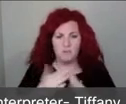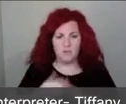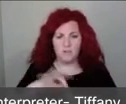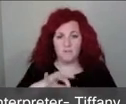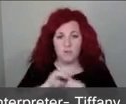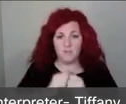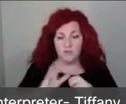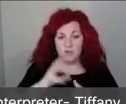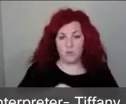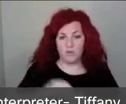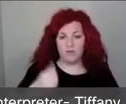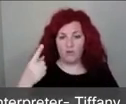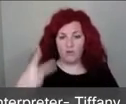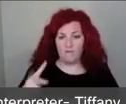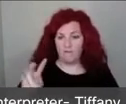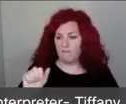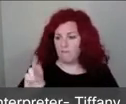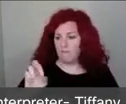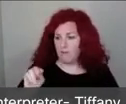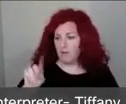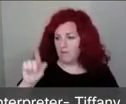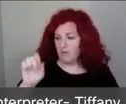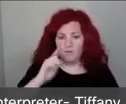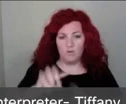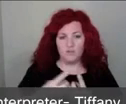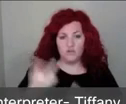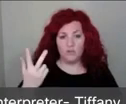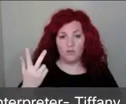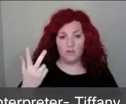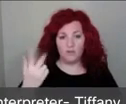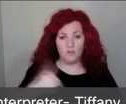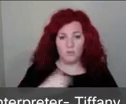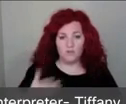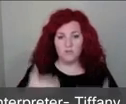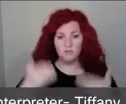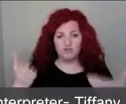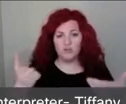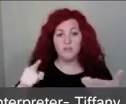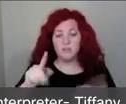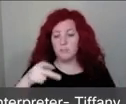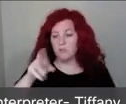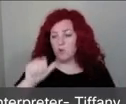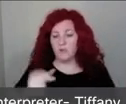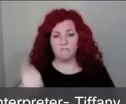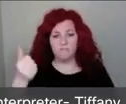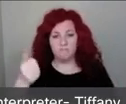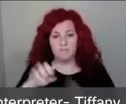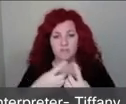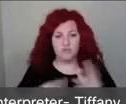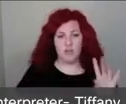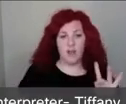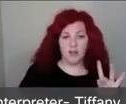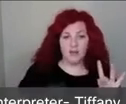together, including the other half of Avondale that's included in District 3. So we're suggesting that you take Peoria out, put that in the District 8,